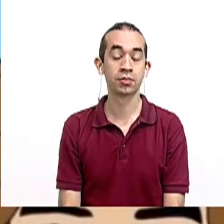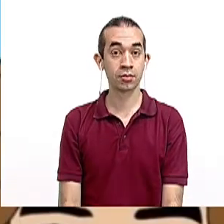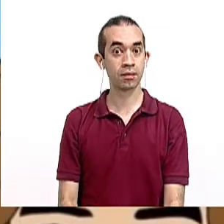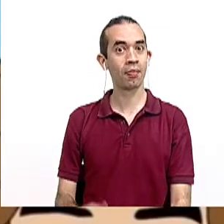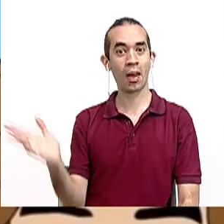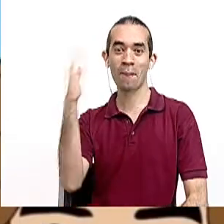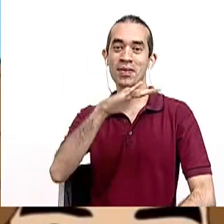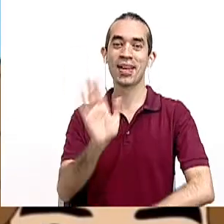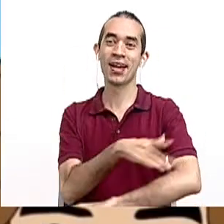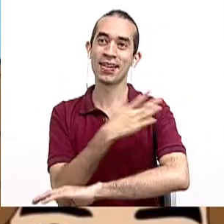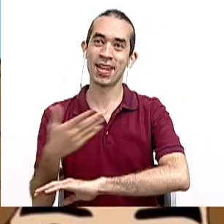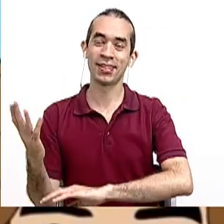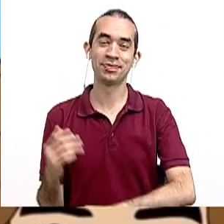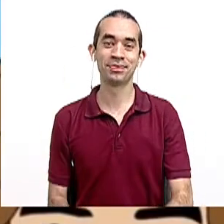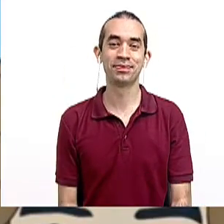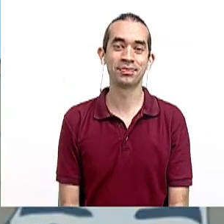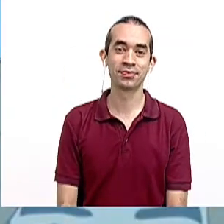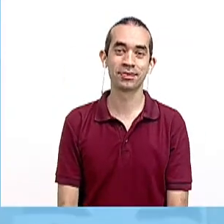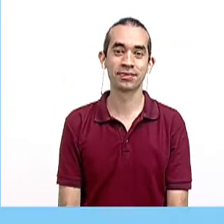Let's sing.